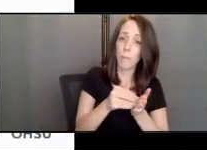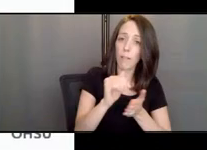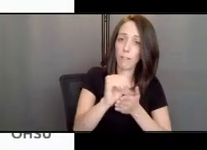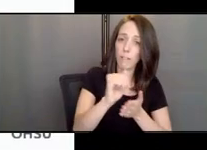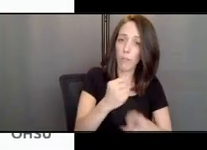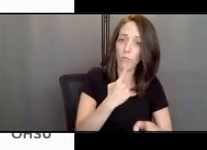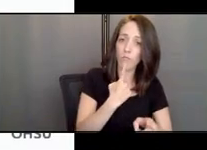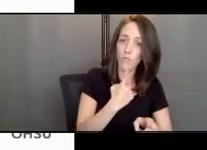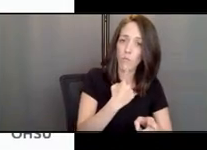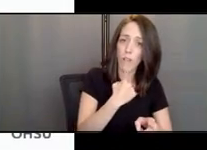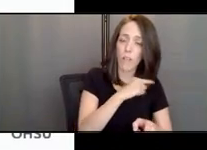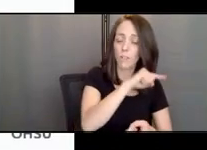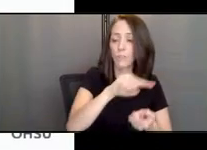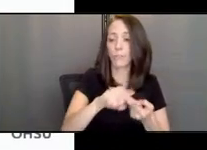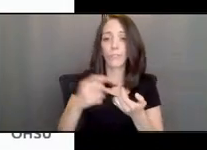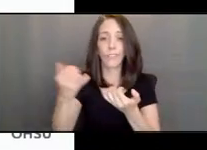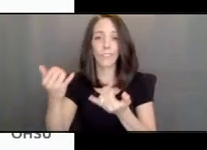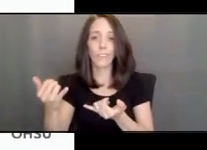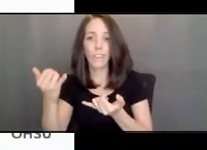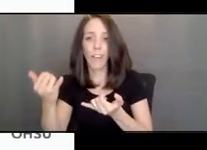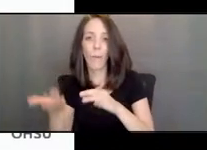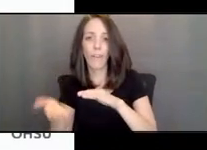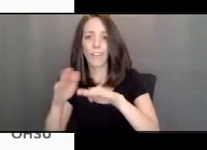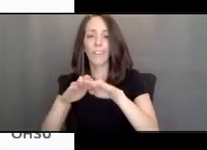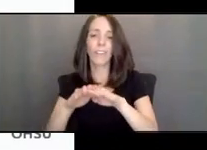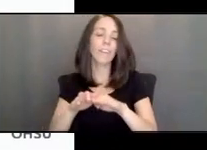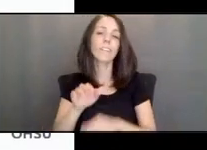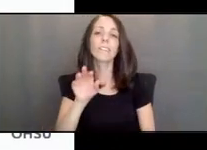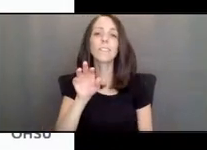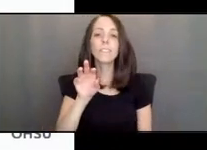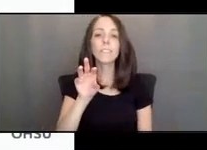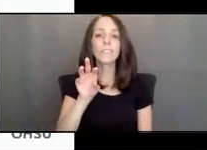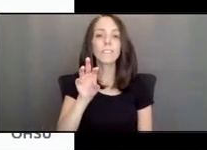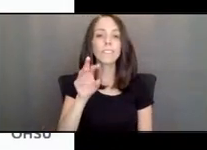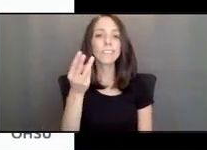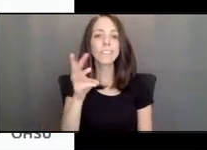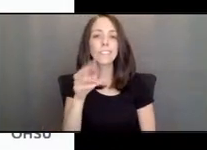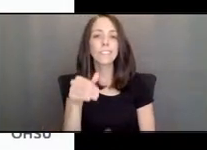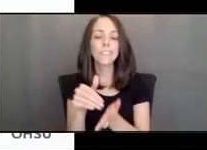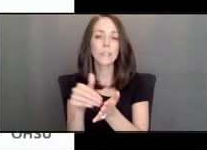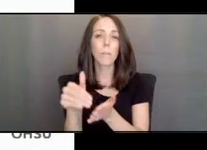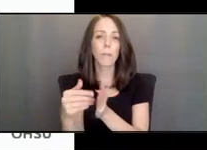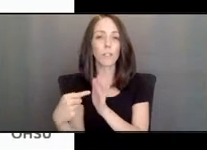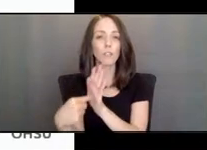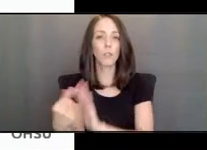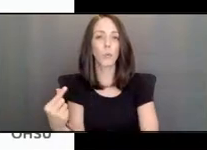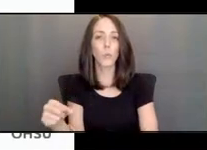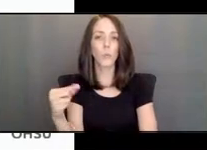the currently estimated gain for the year of $60 million, shown in green at the bottom.